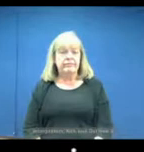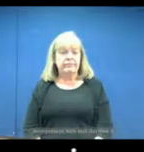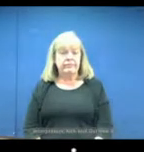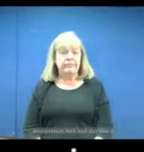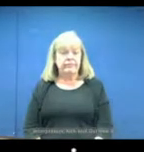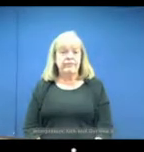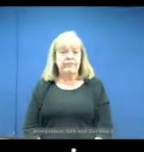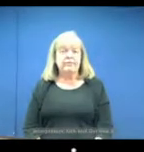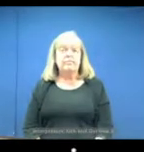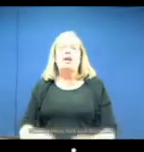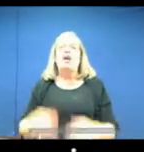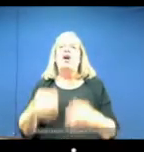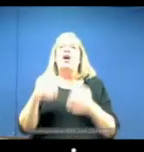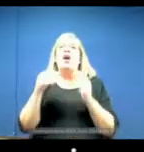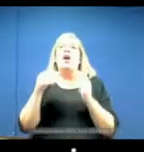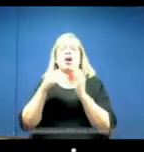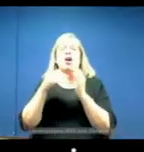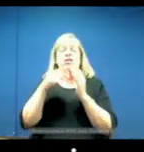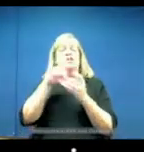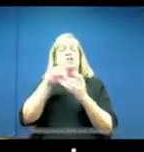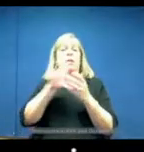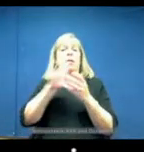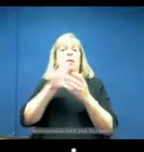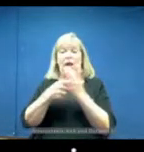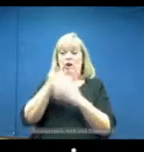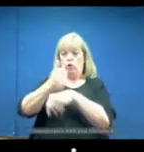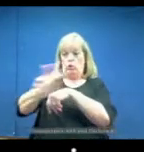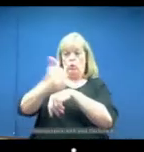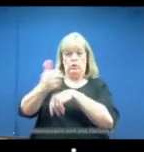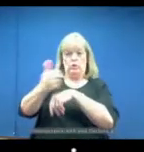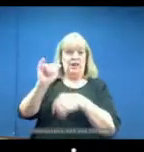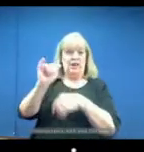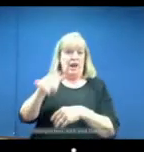Accusing her of infidelity,